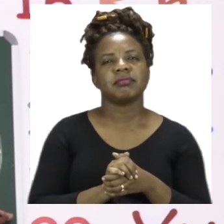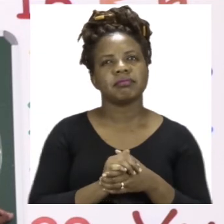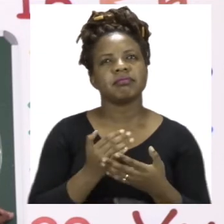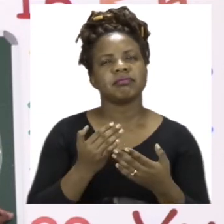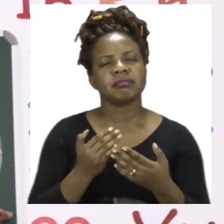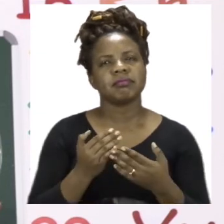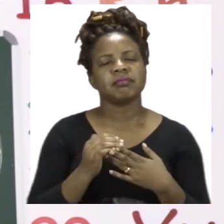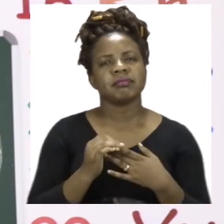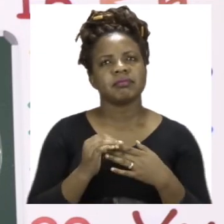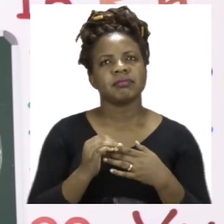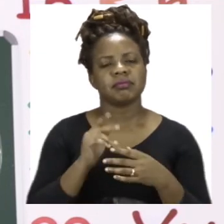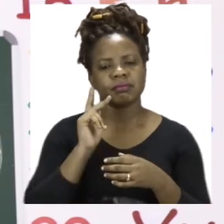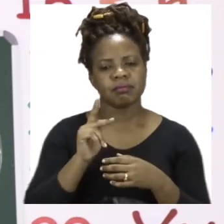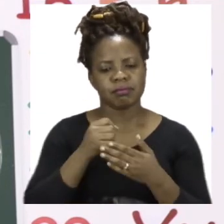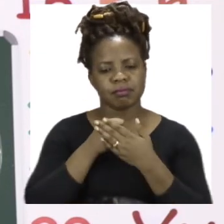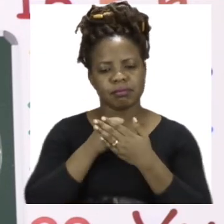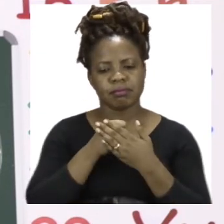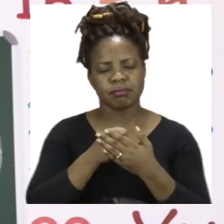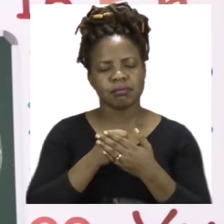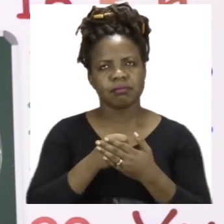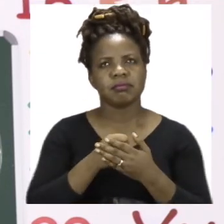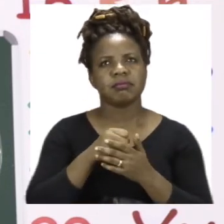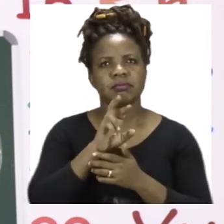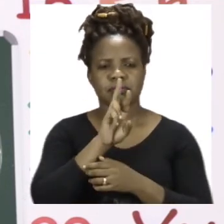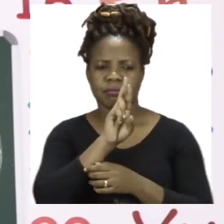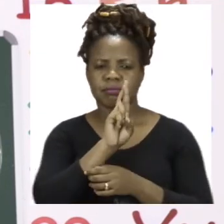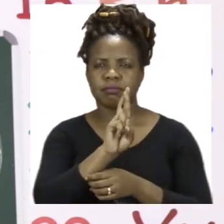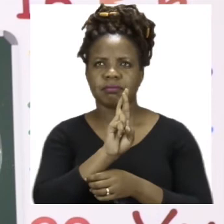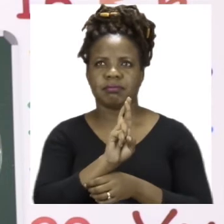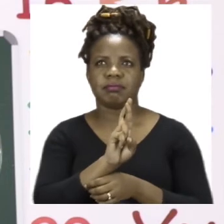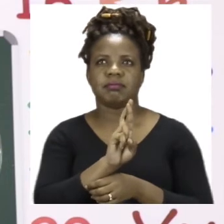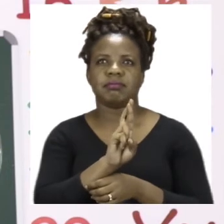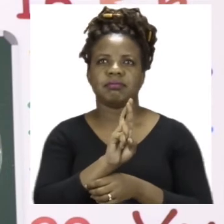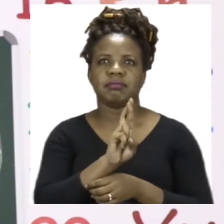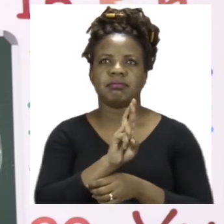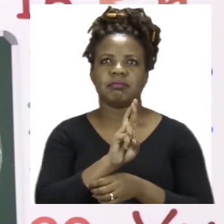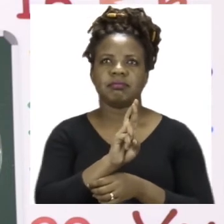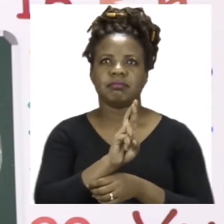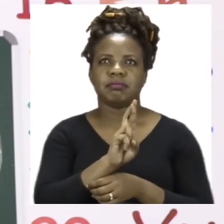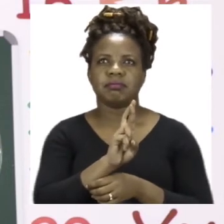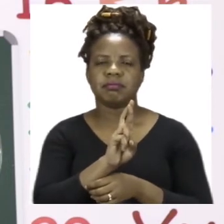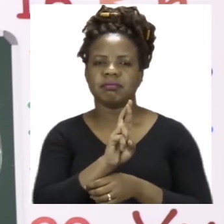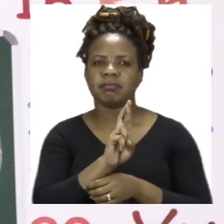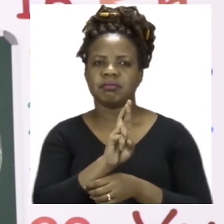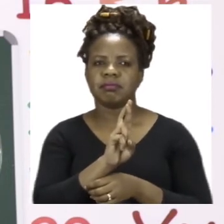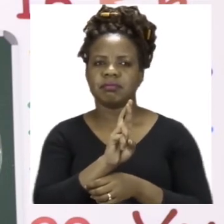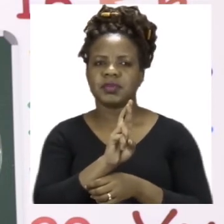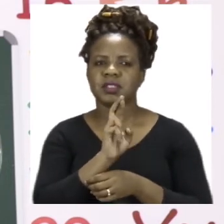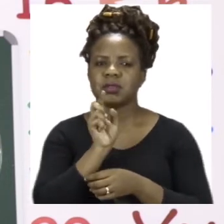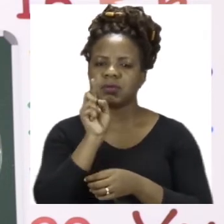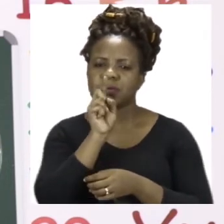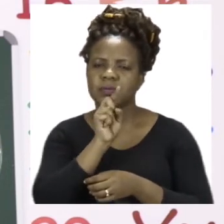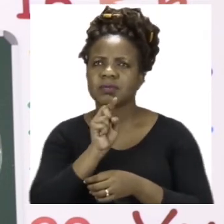R this time. So I'm going to put my R and then go inside my wheel